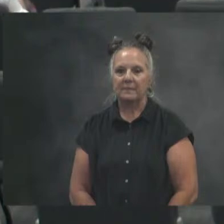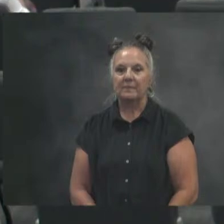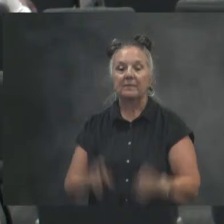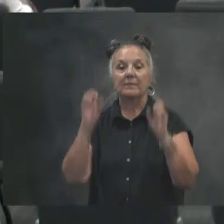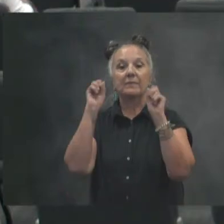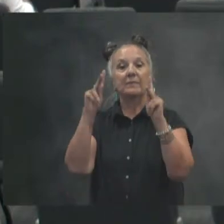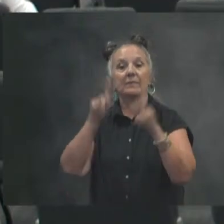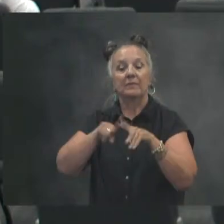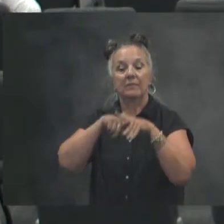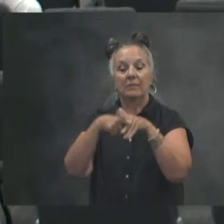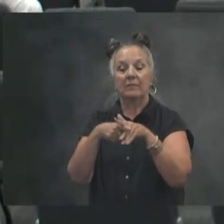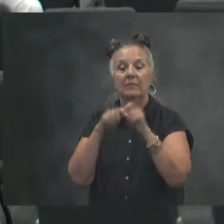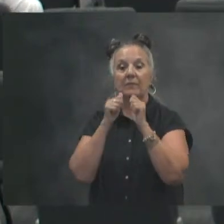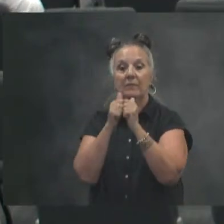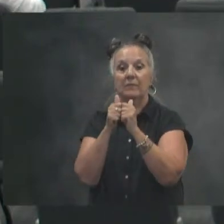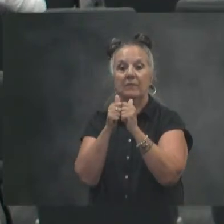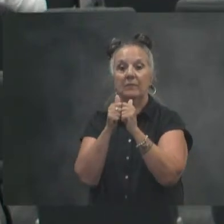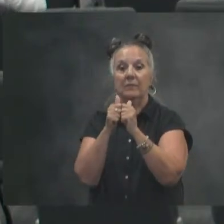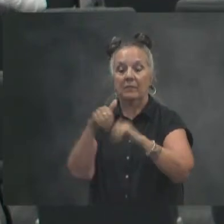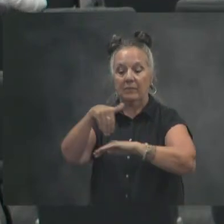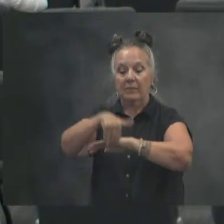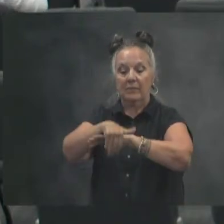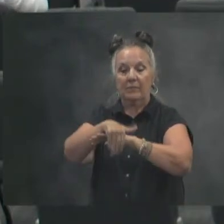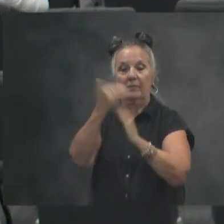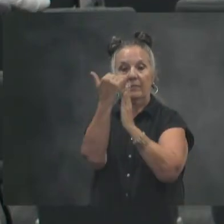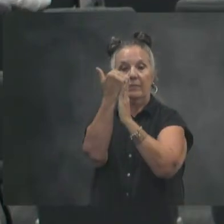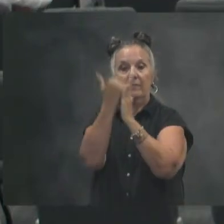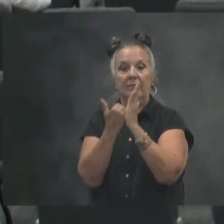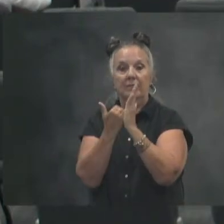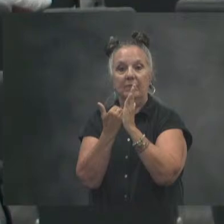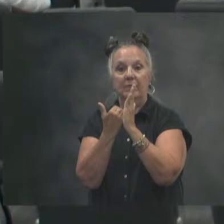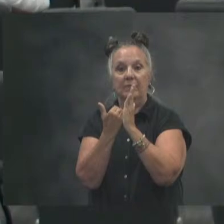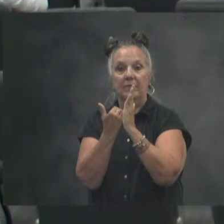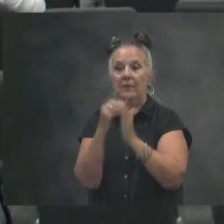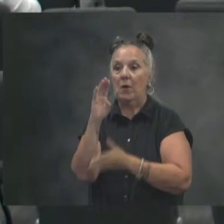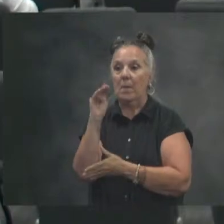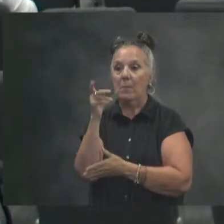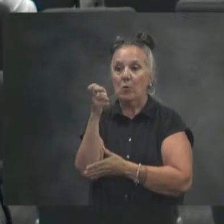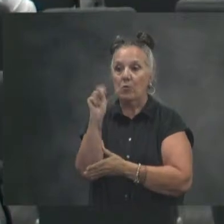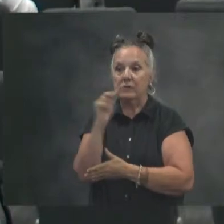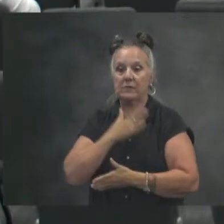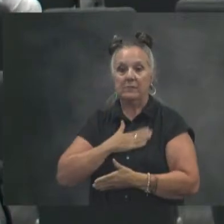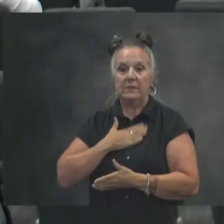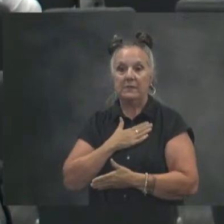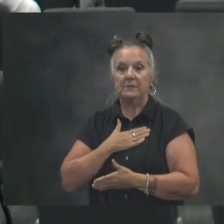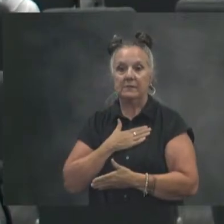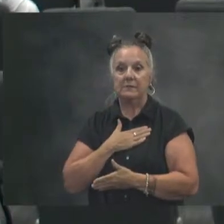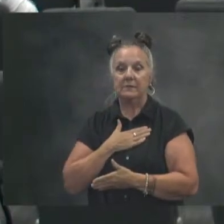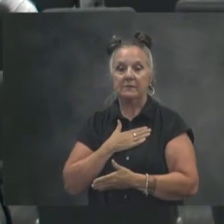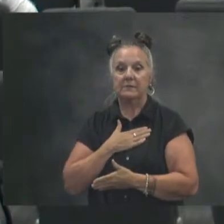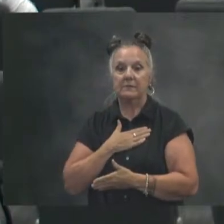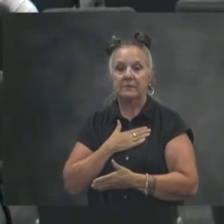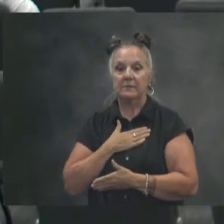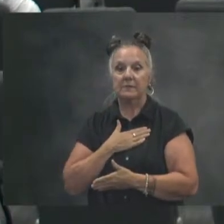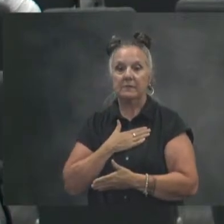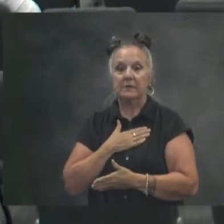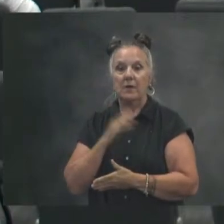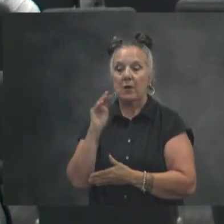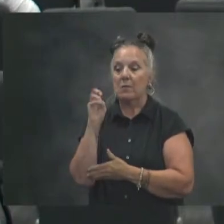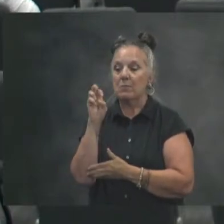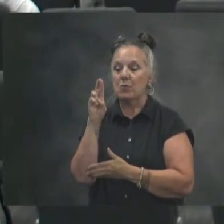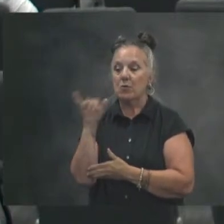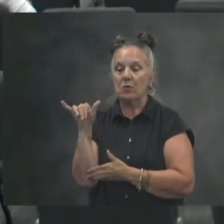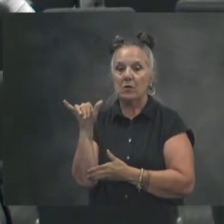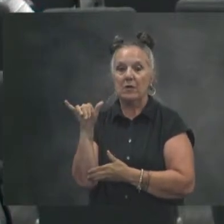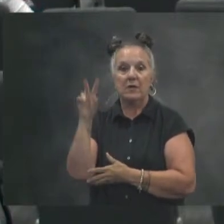Okay, we'll begin with the approval of this evening's agenda. Is there a motion, please? Thank you, Mrs. Murray.